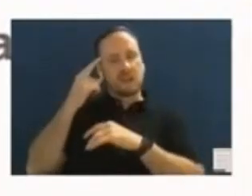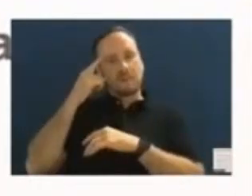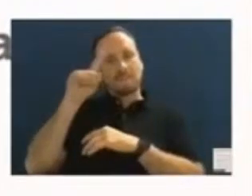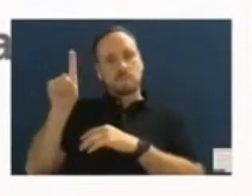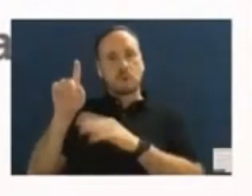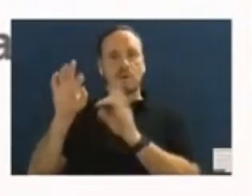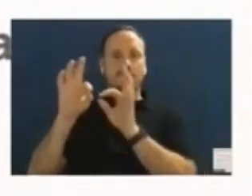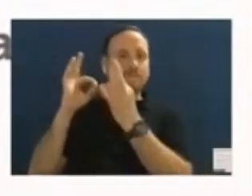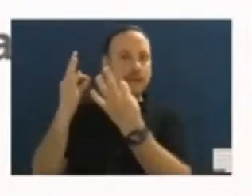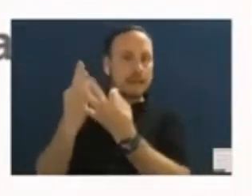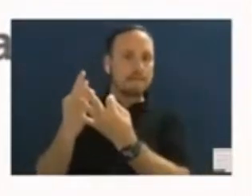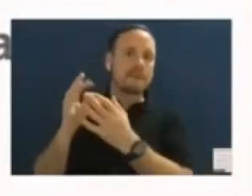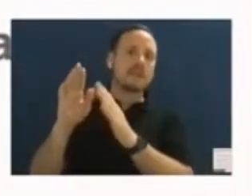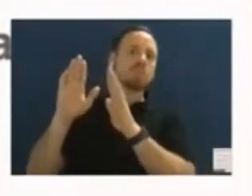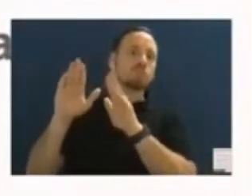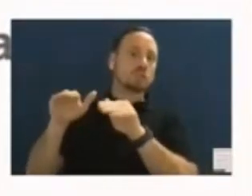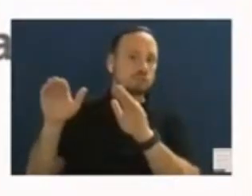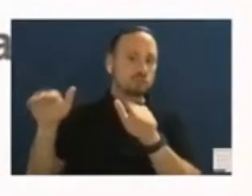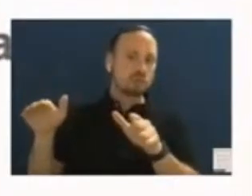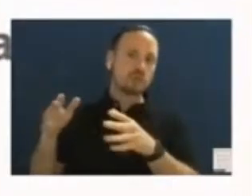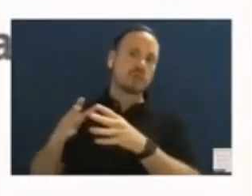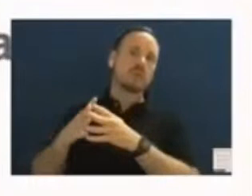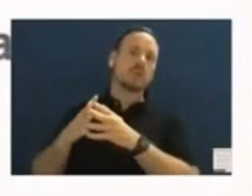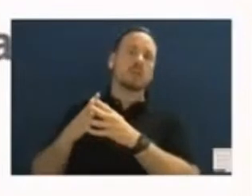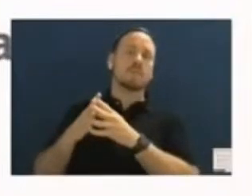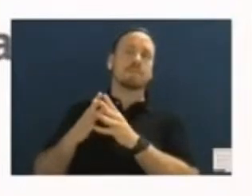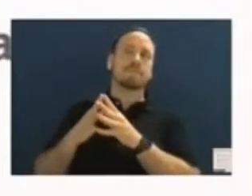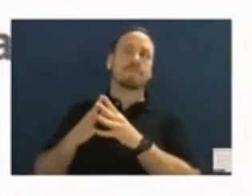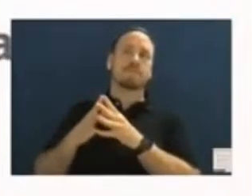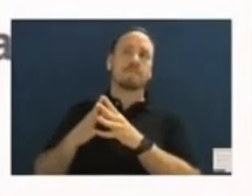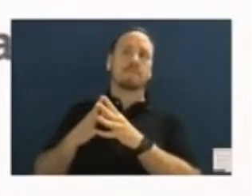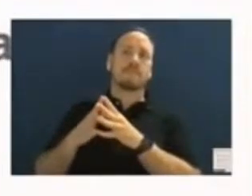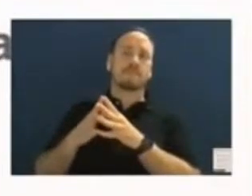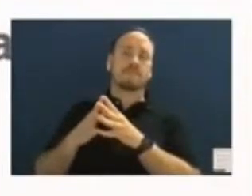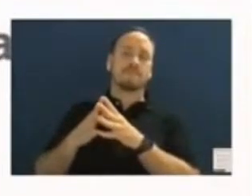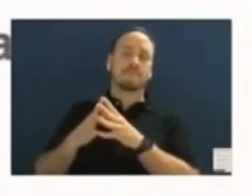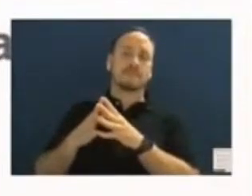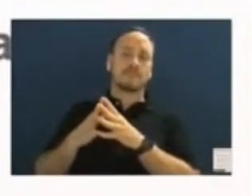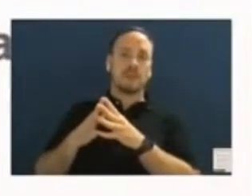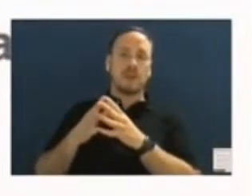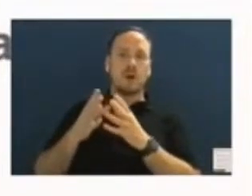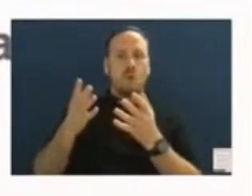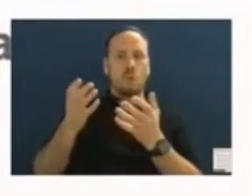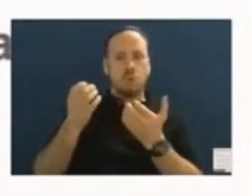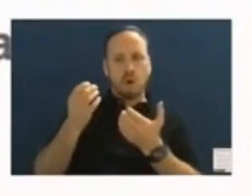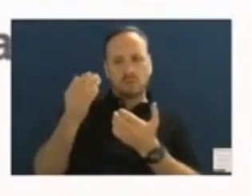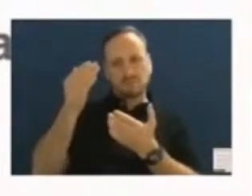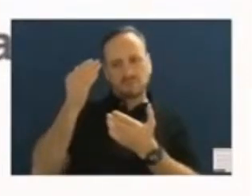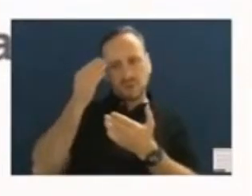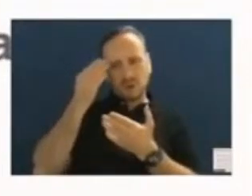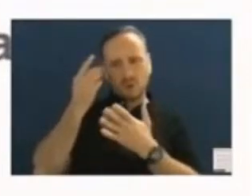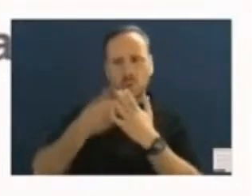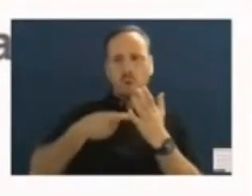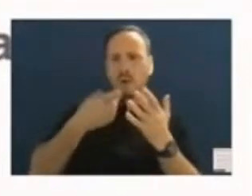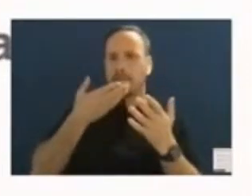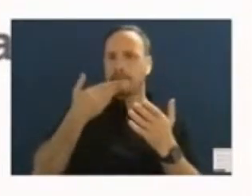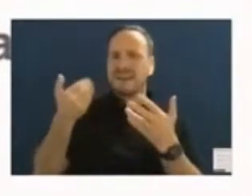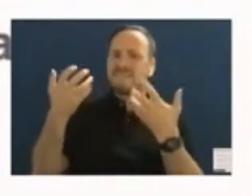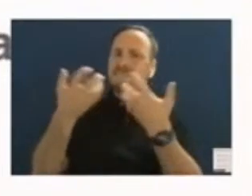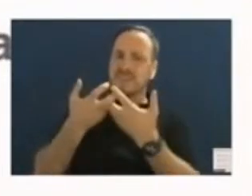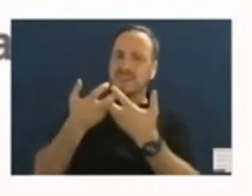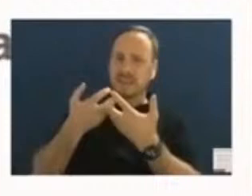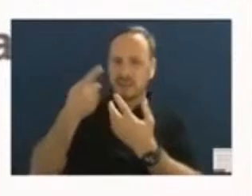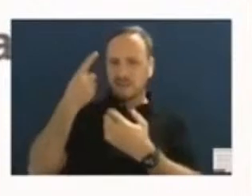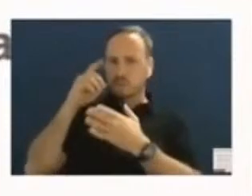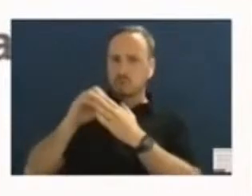as we're all trying to identify what's best for our students, whether it's in remote learning. And obviously, we know that all of